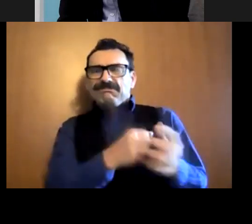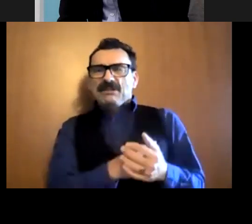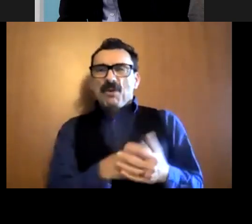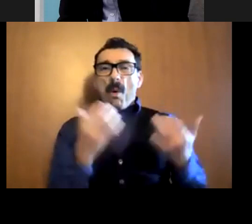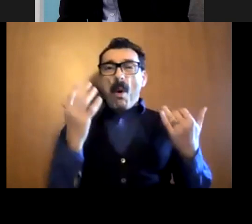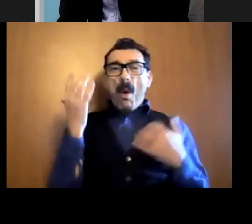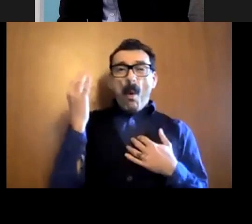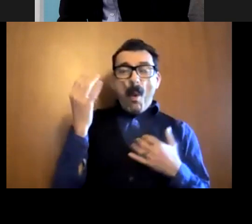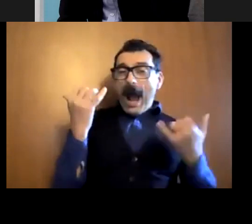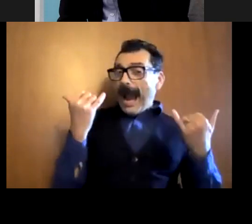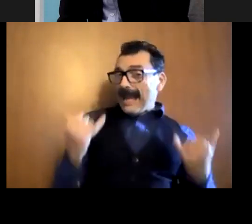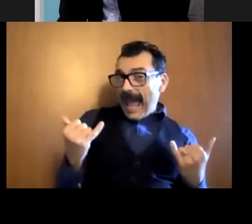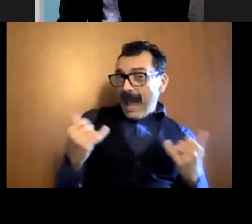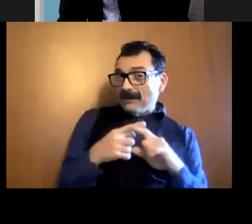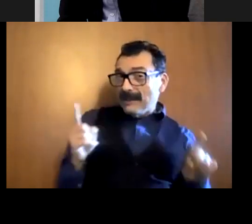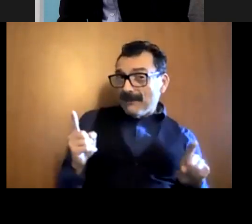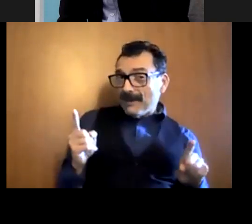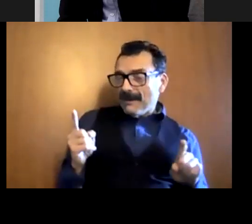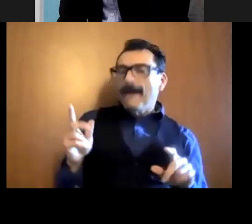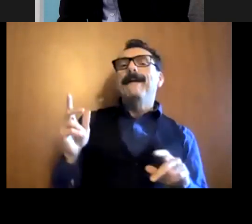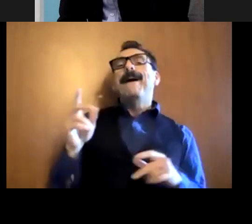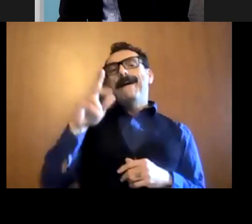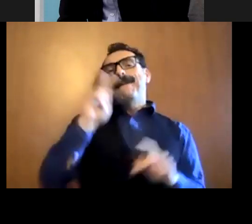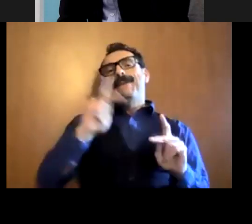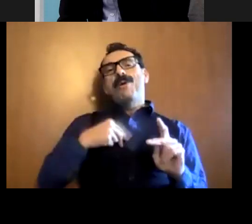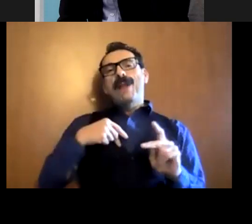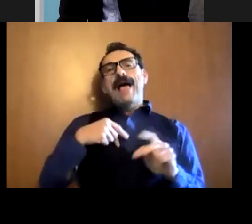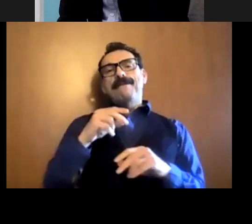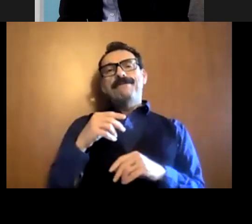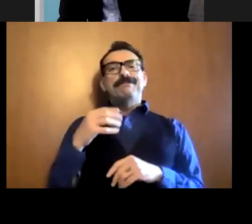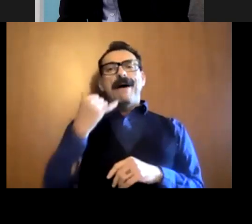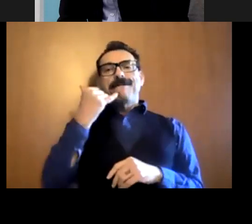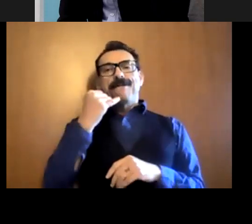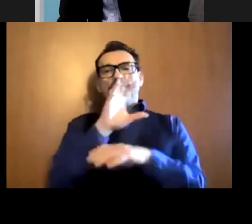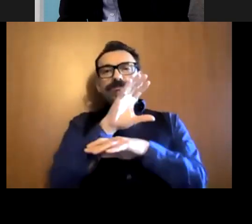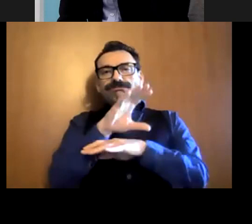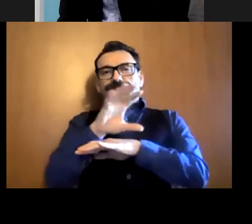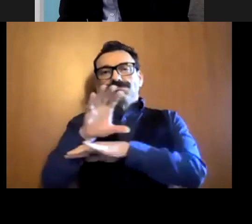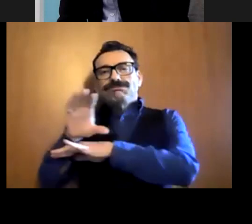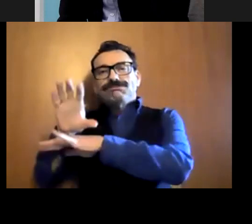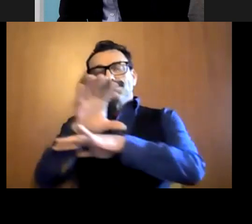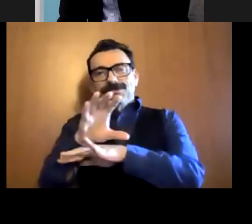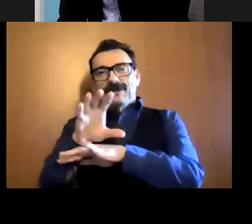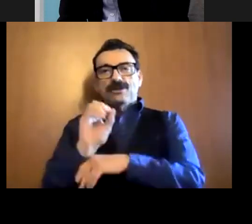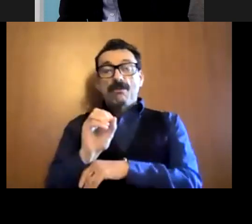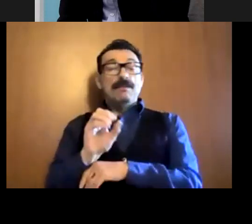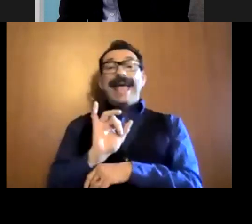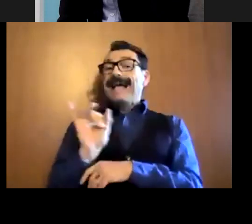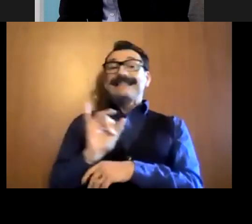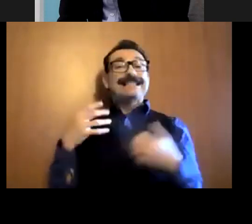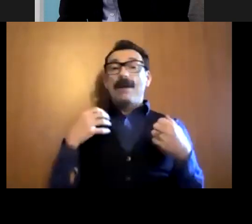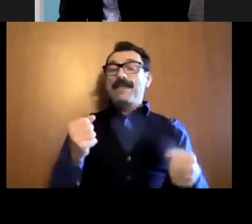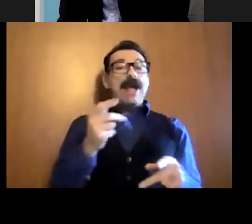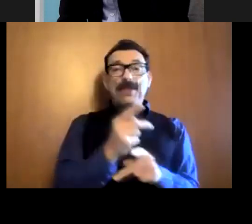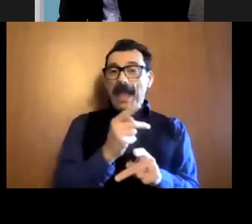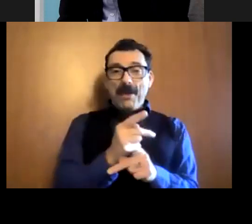because people can record things on their phone and make it public. That's true in healthcare too. And so you have to remember, like, there are not secret experiments taking place